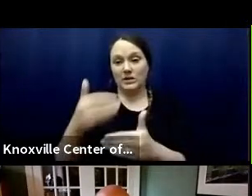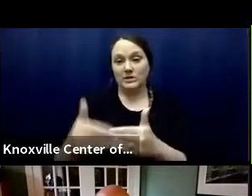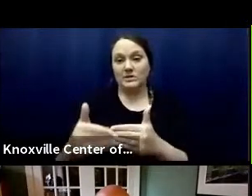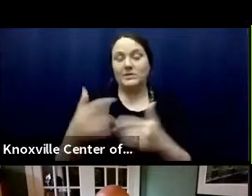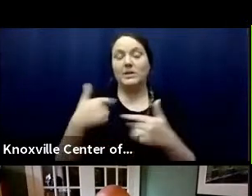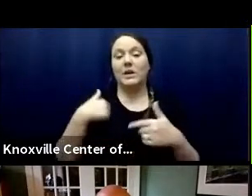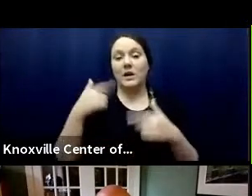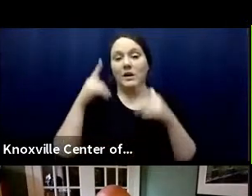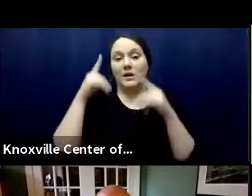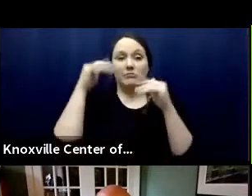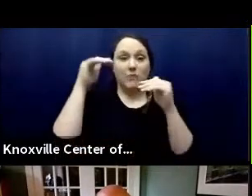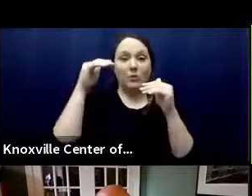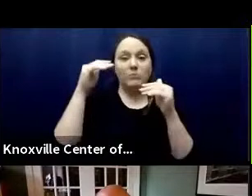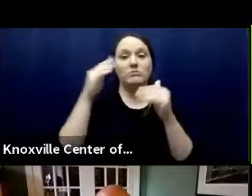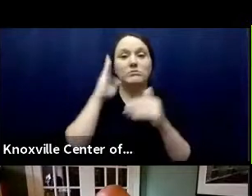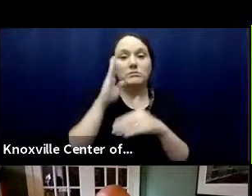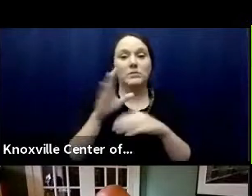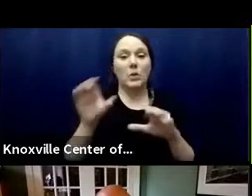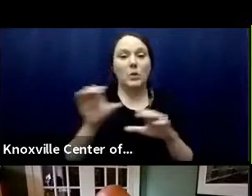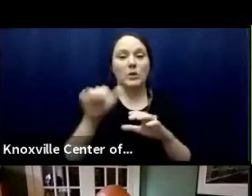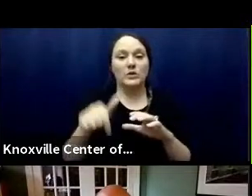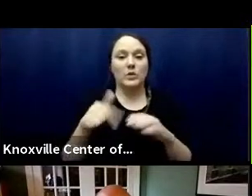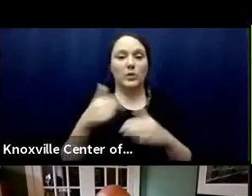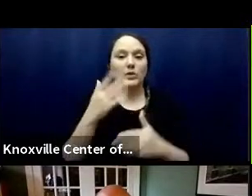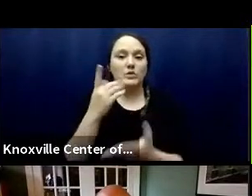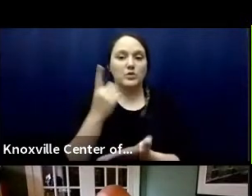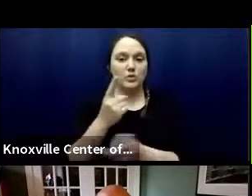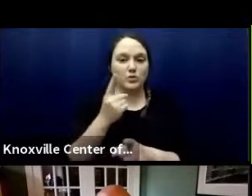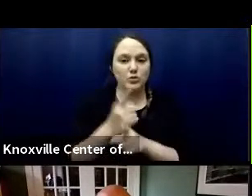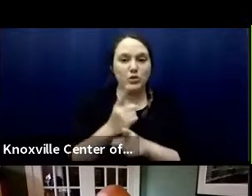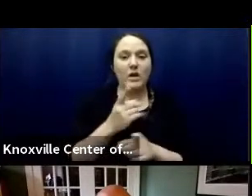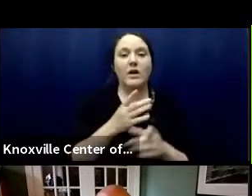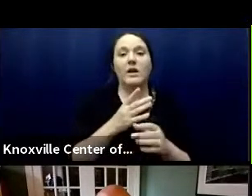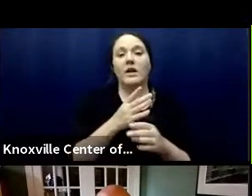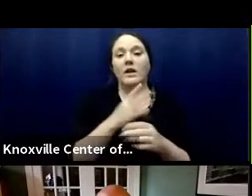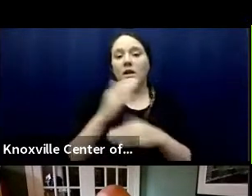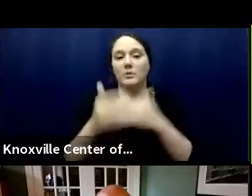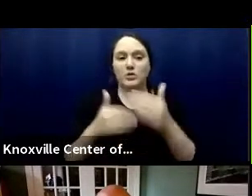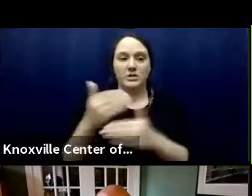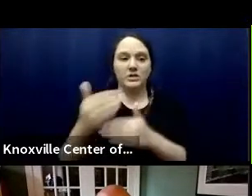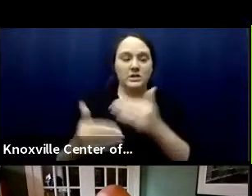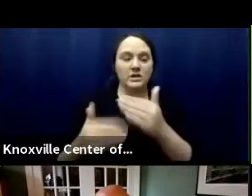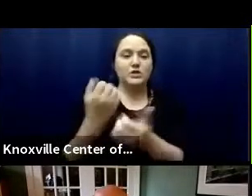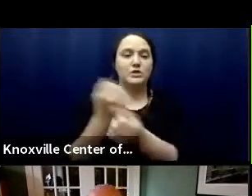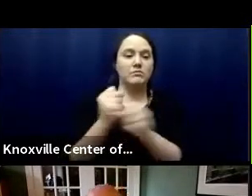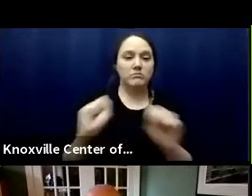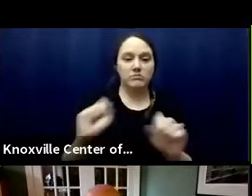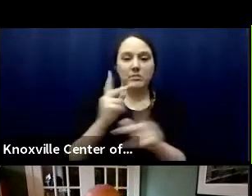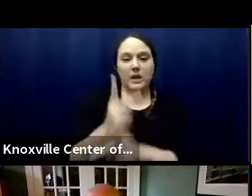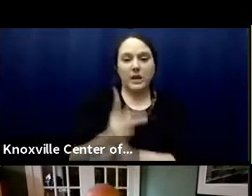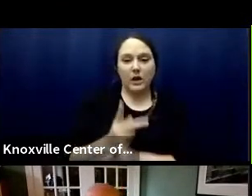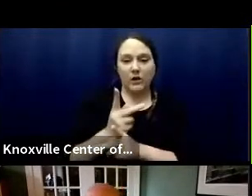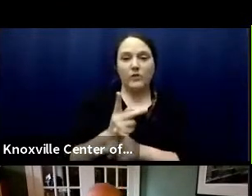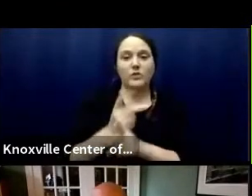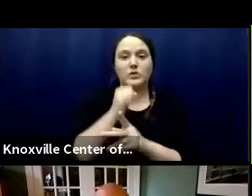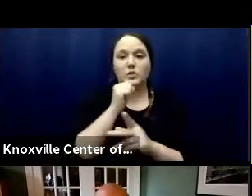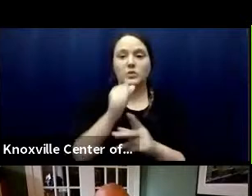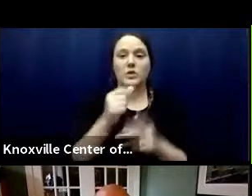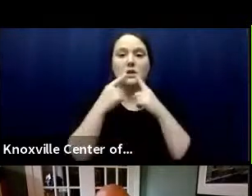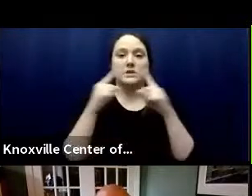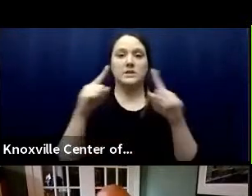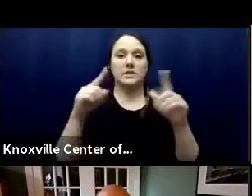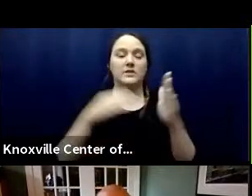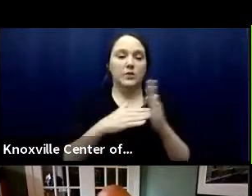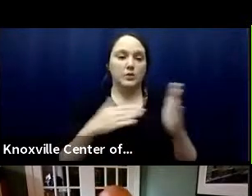that we come out doing this with all procedural safeguards intact so that there is not a successful